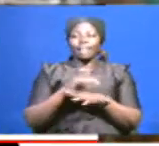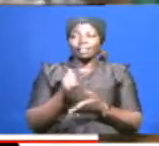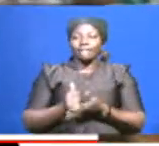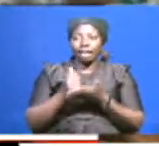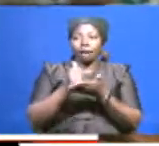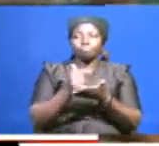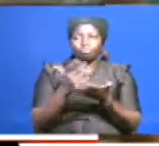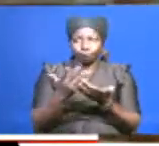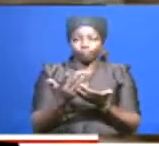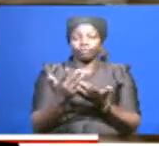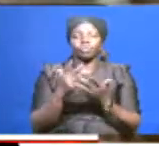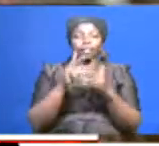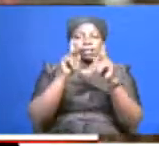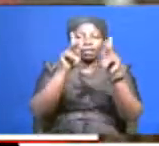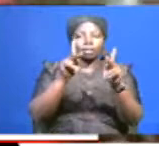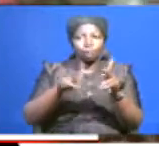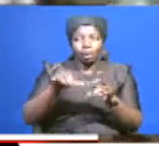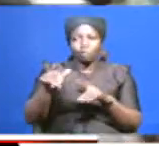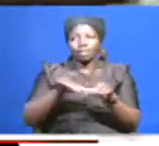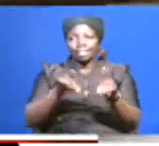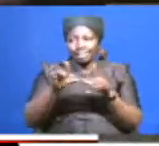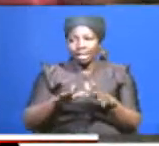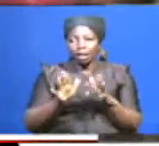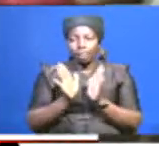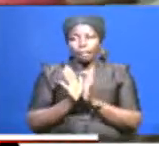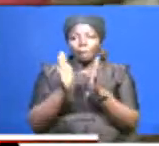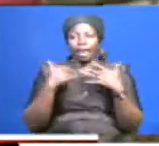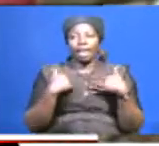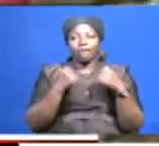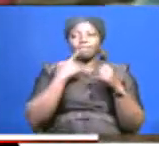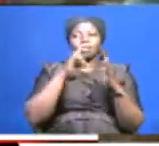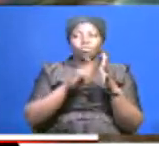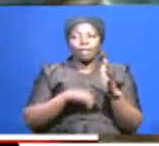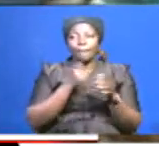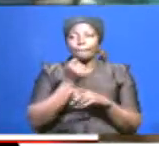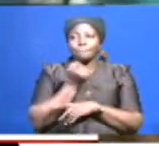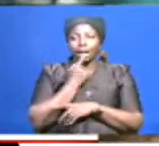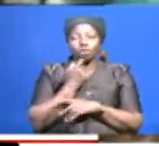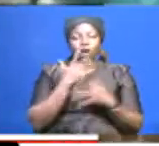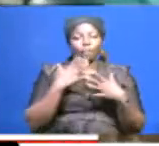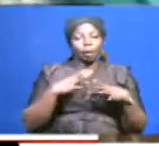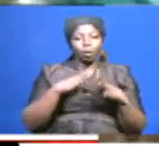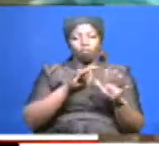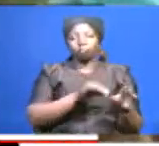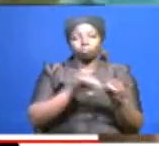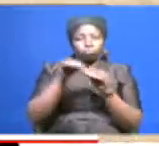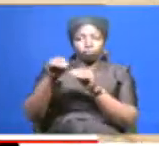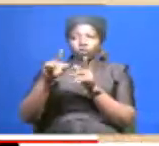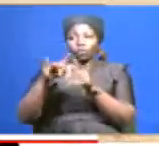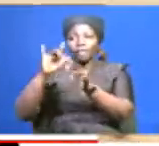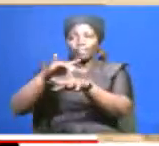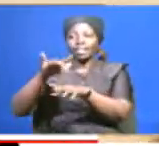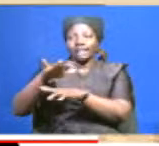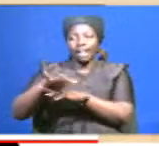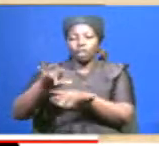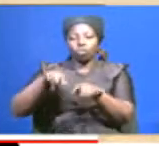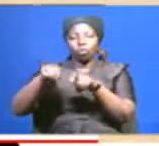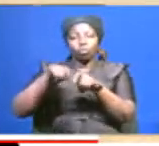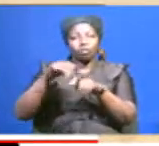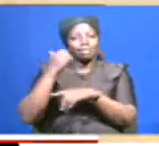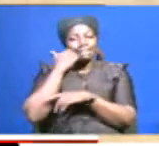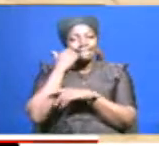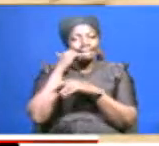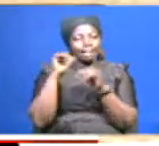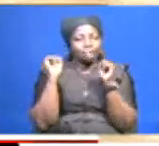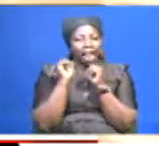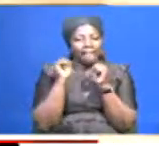Director of Public Health Liliana Dayo said medical personnel have been dispatched to the affected areas to control spread of malaria and waterborne